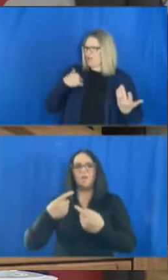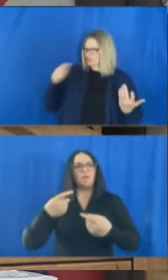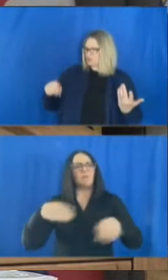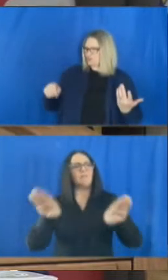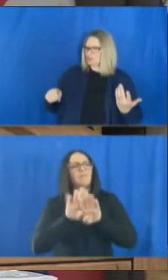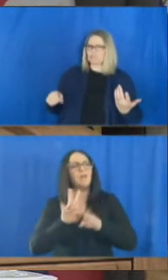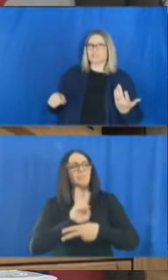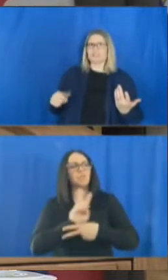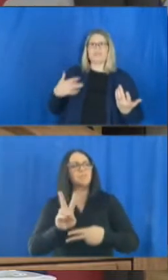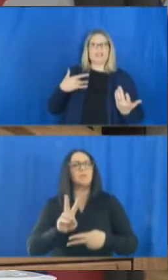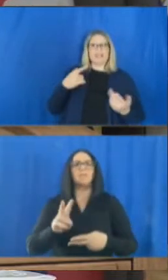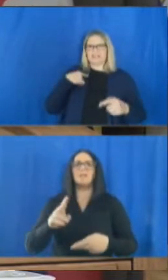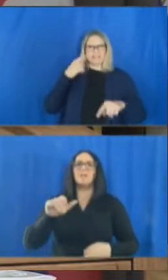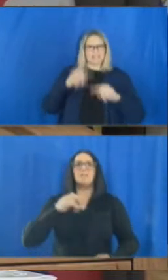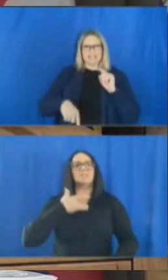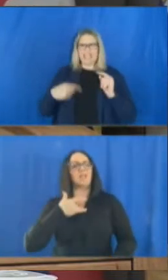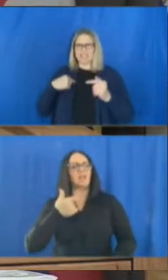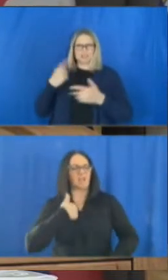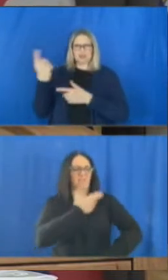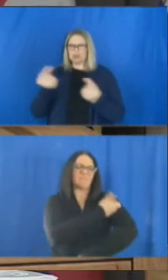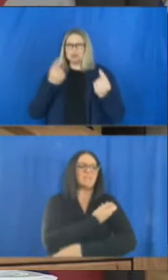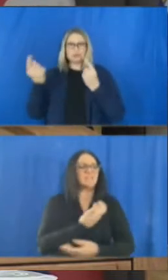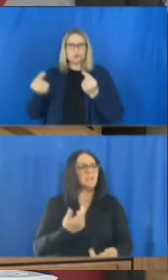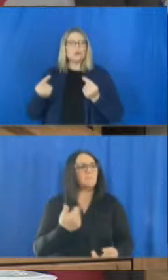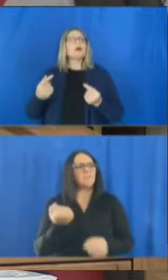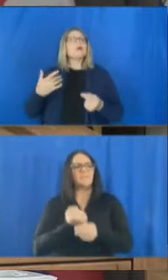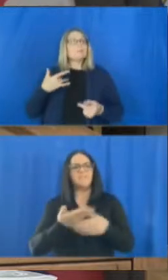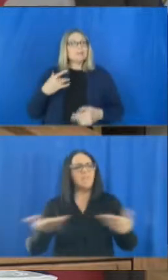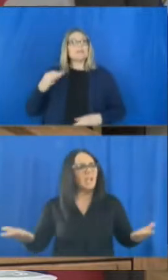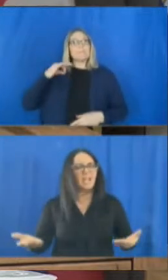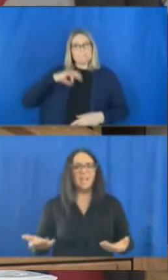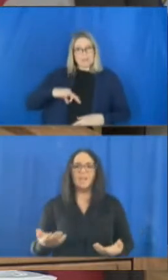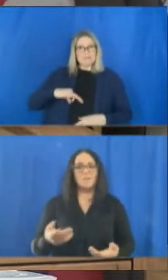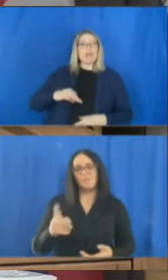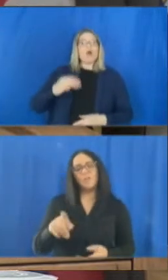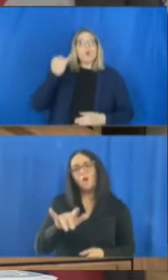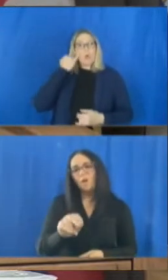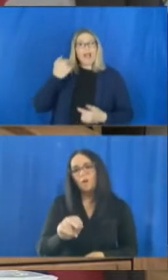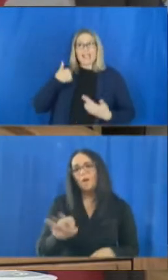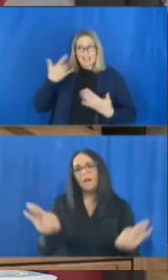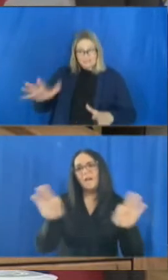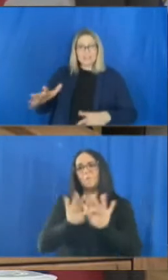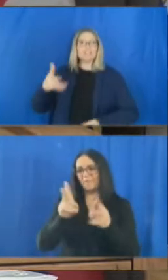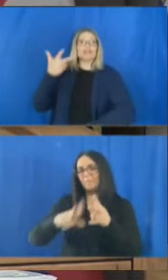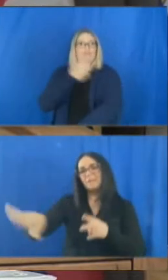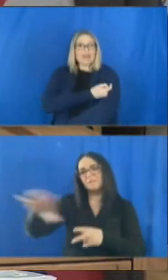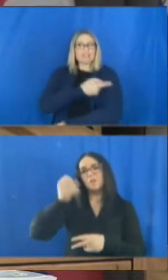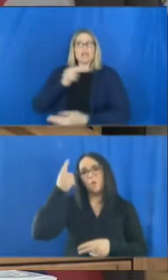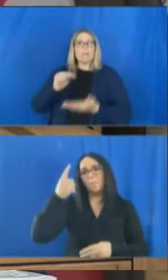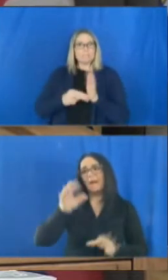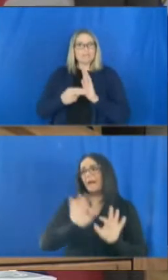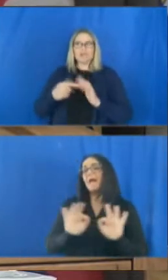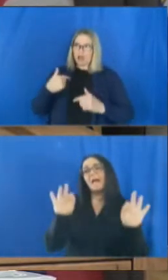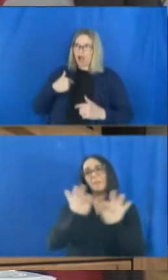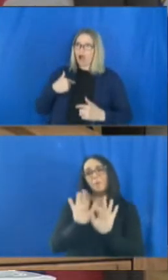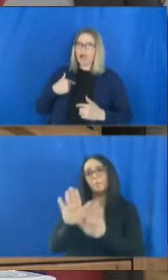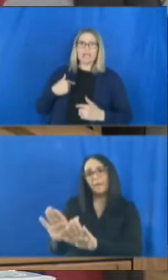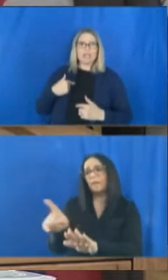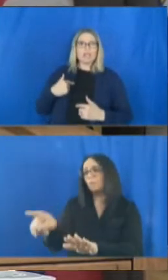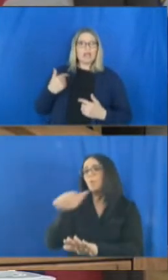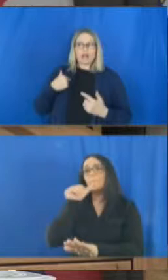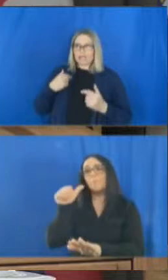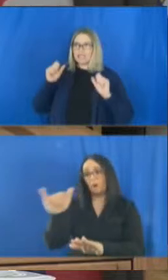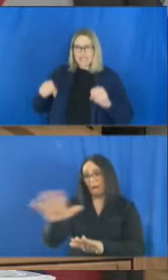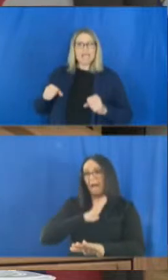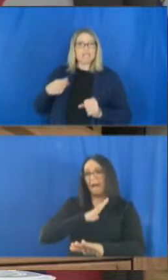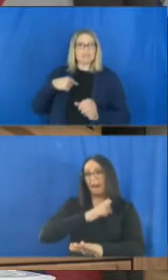to enjoy a freedom that they otherwise were not. So, as you can recall, it's never